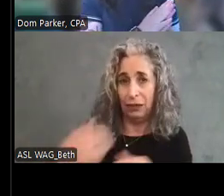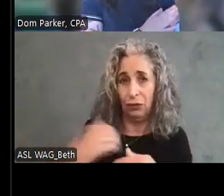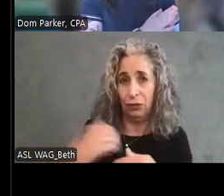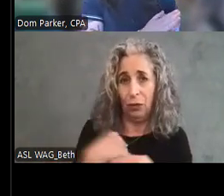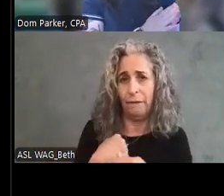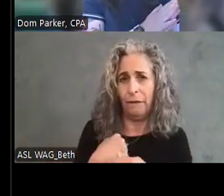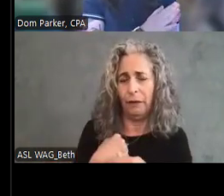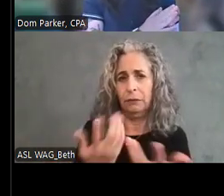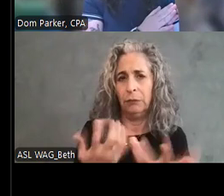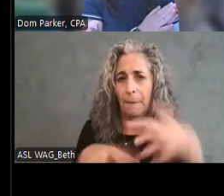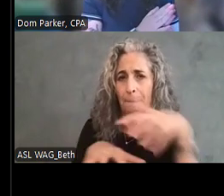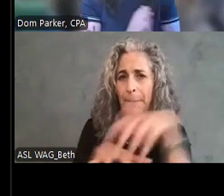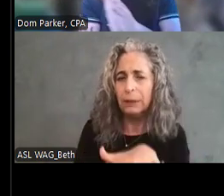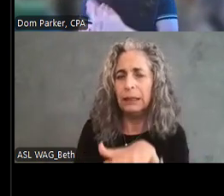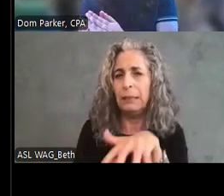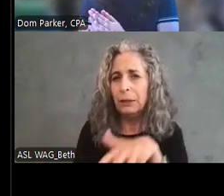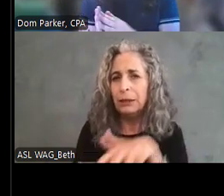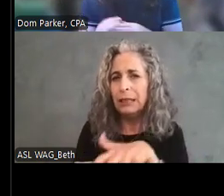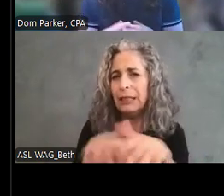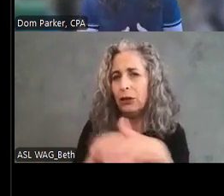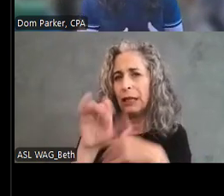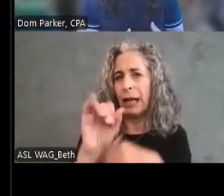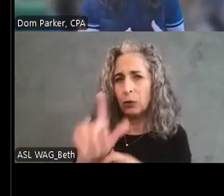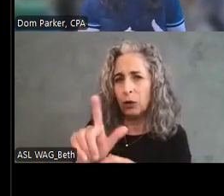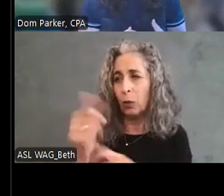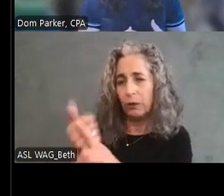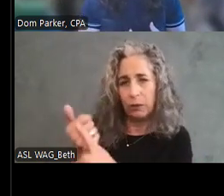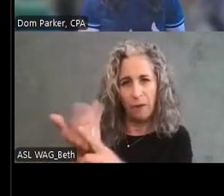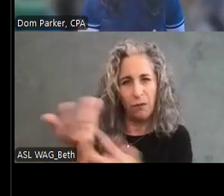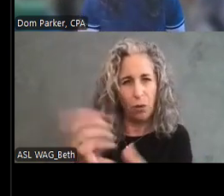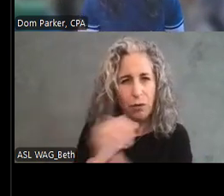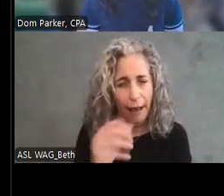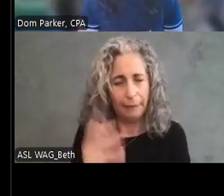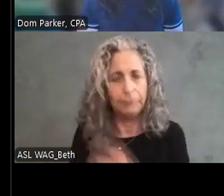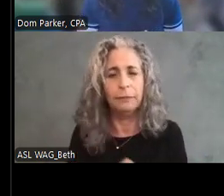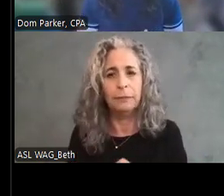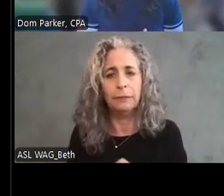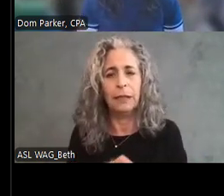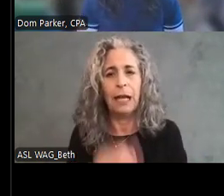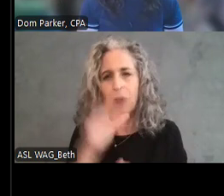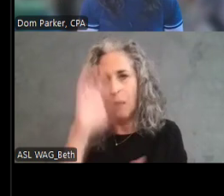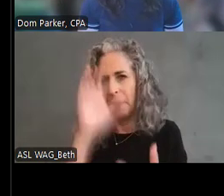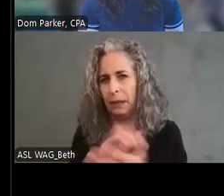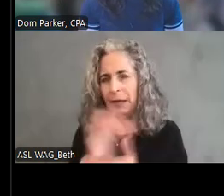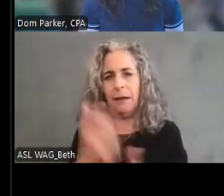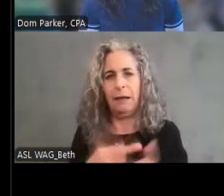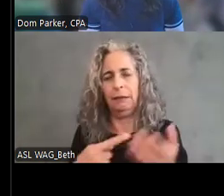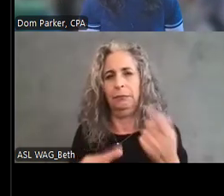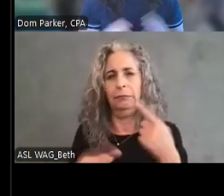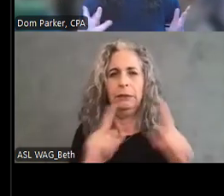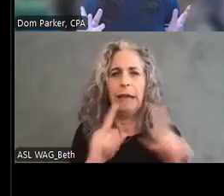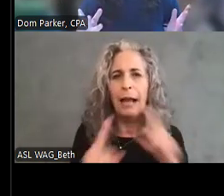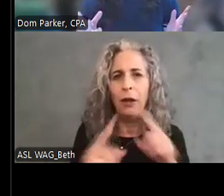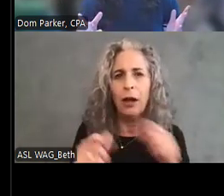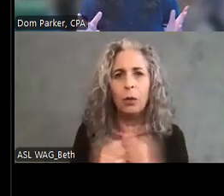inbuilt accessibility features of your console with the game itself. I don't believe there's any dialogue in Superfruit Ninja, but